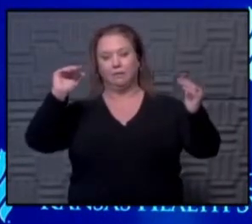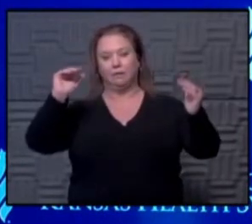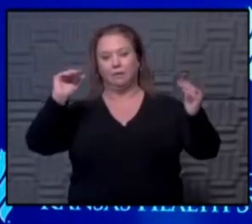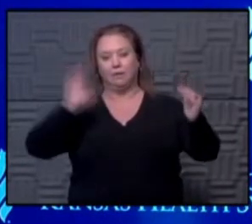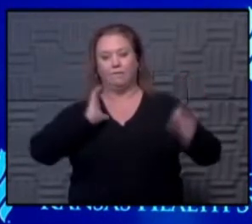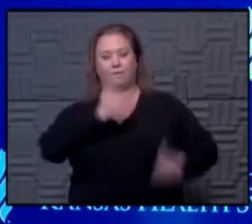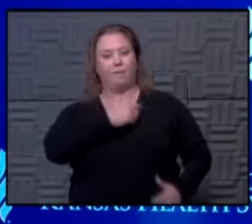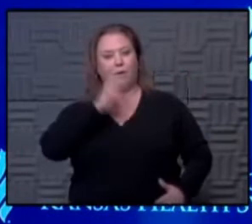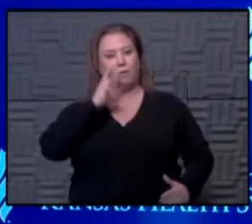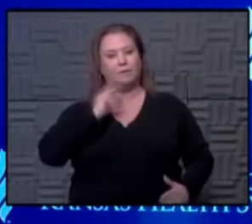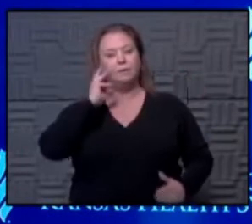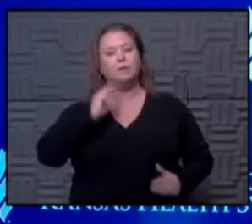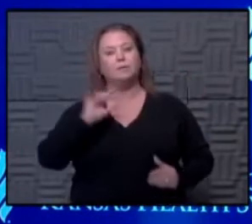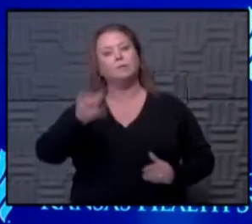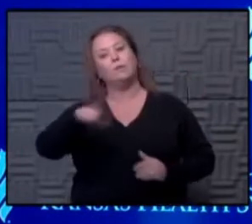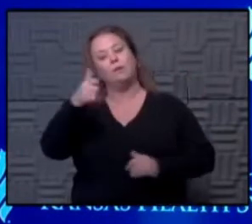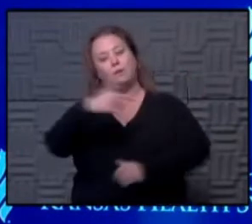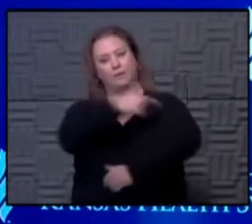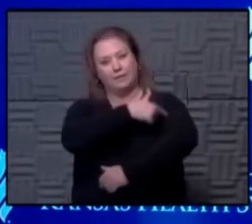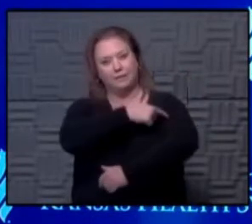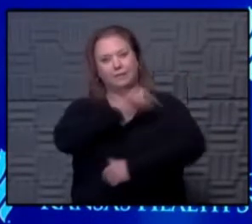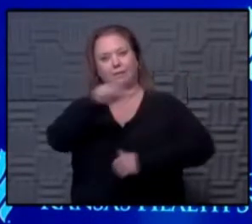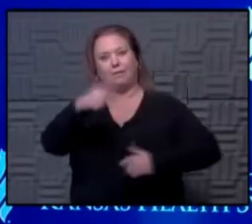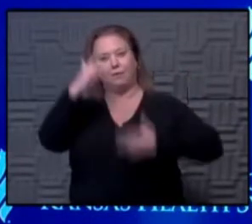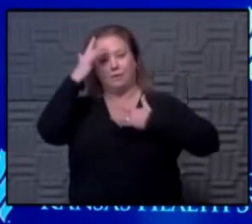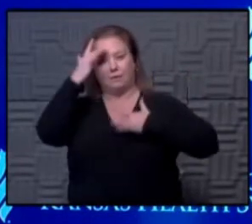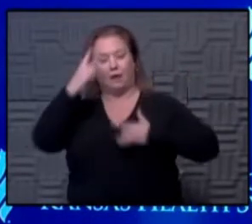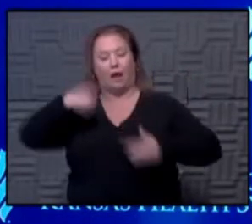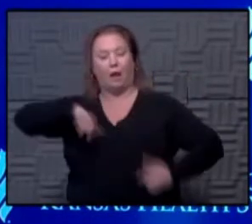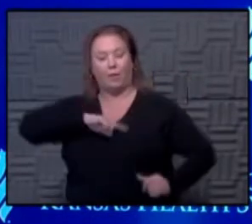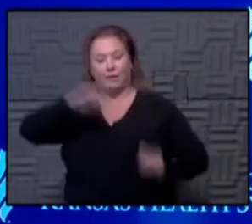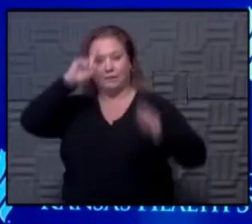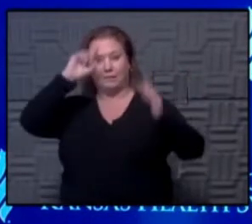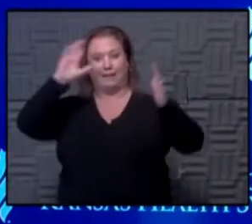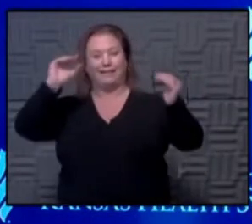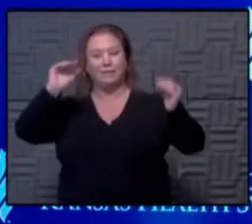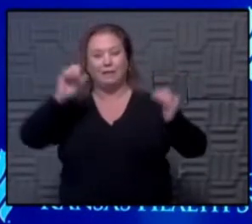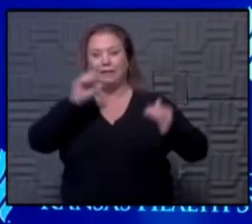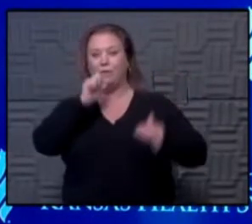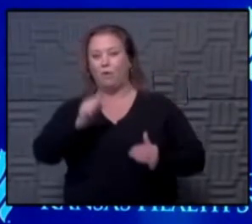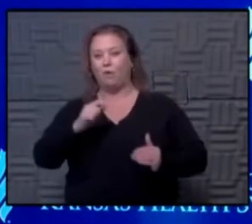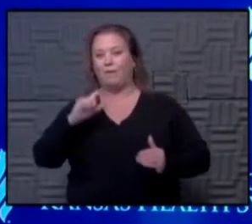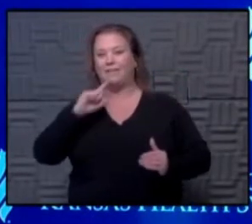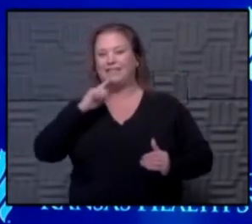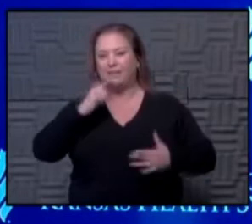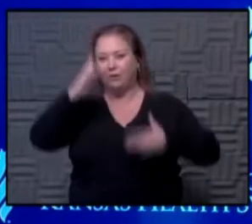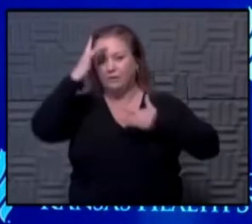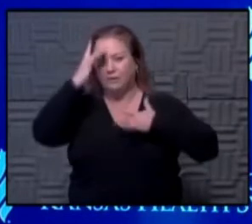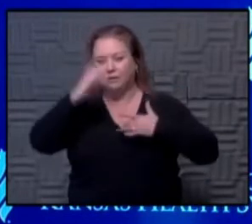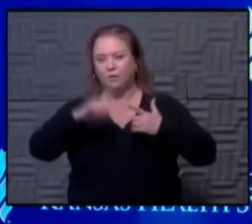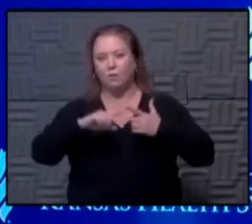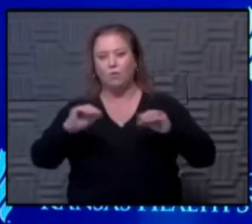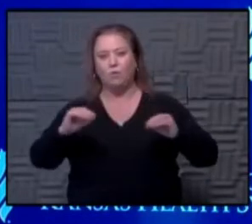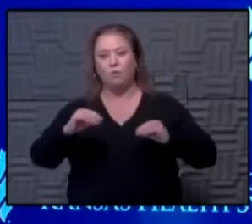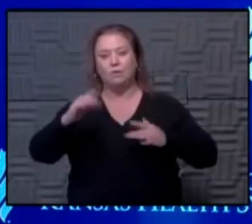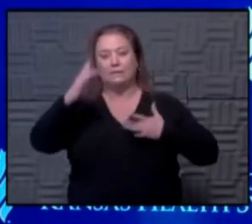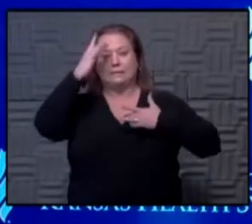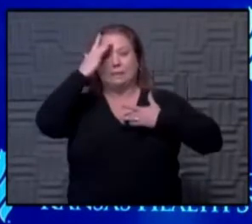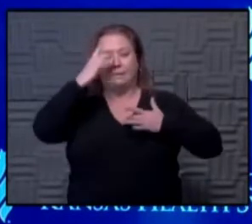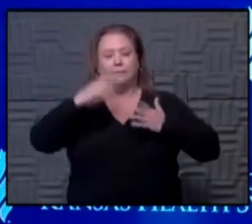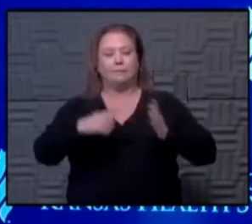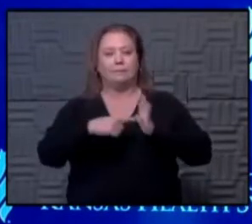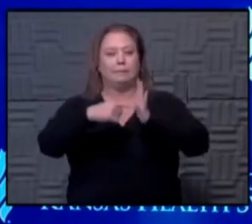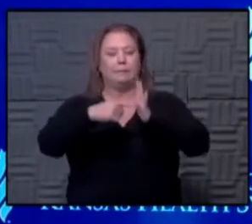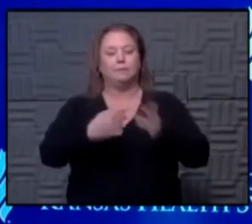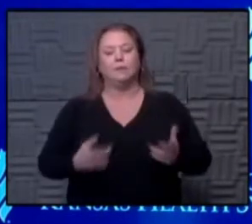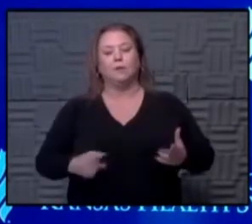from our experience with other vaccines and other diseases, that if you don't have severe disease or symptomatic disease, that